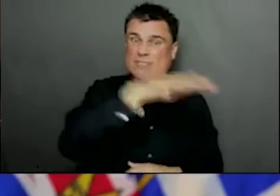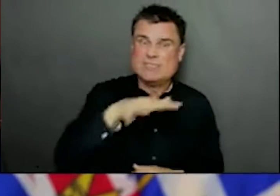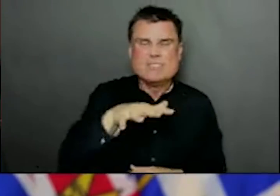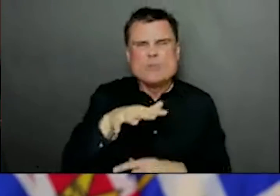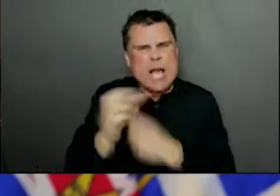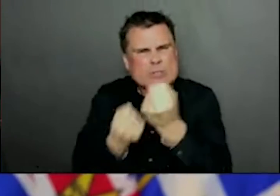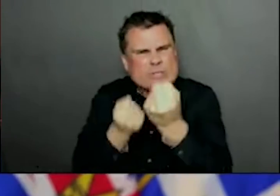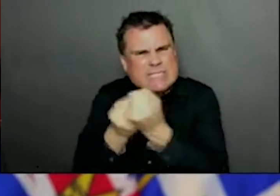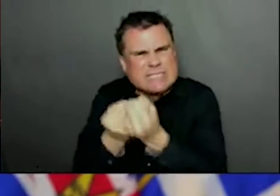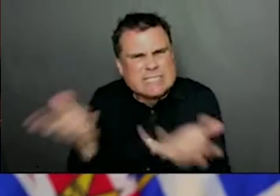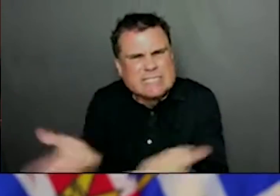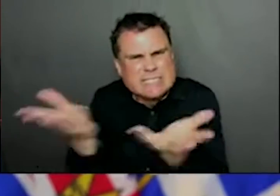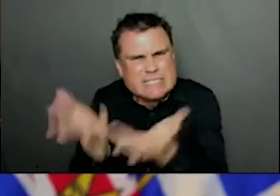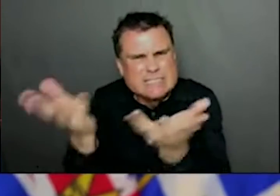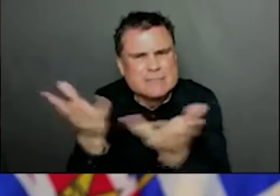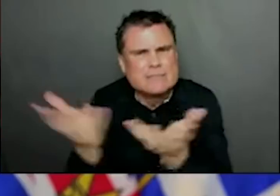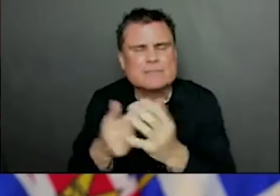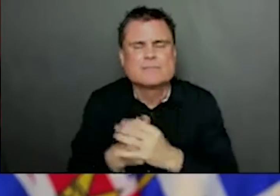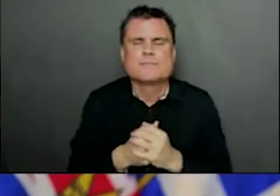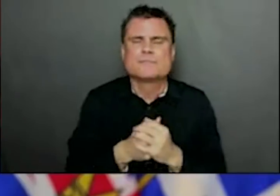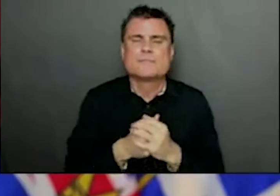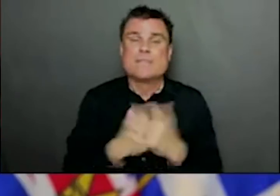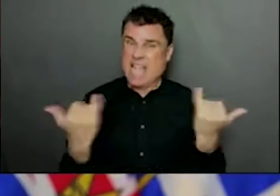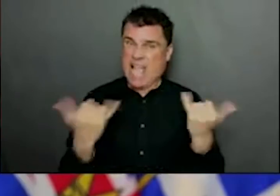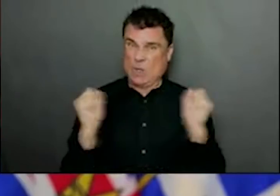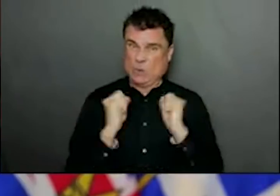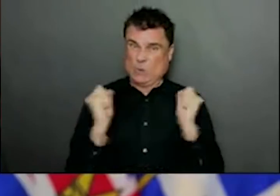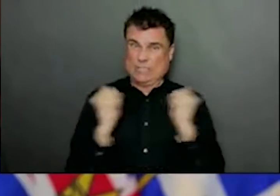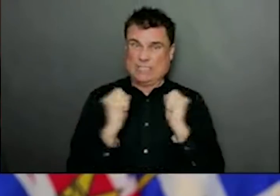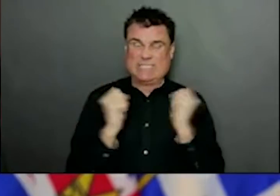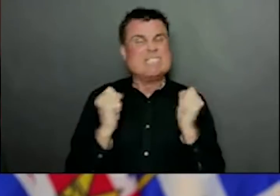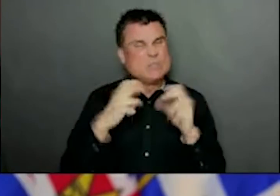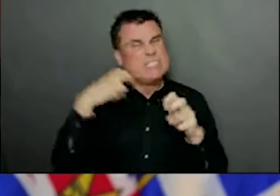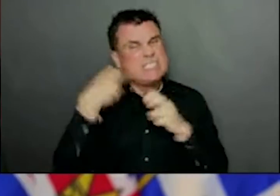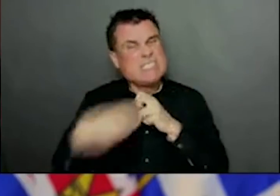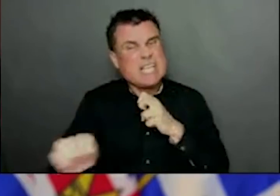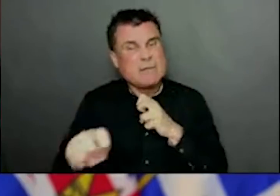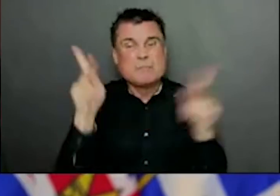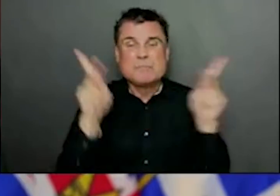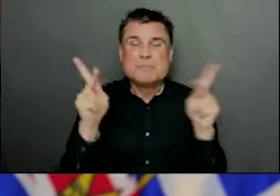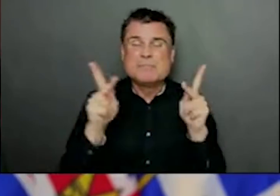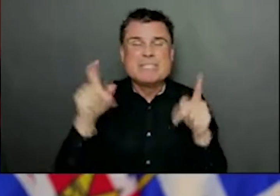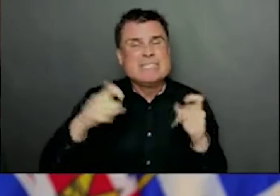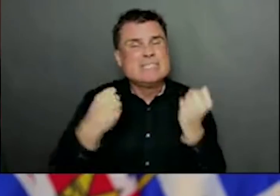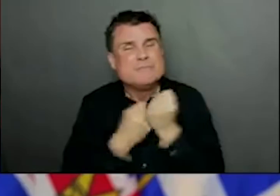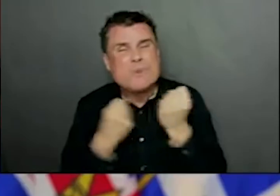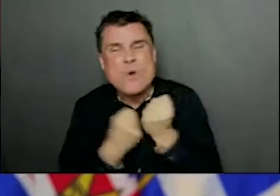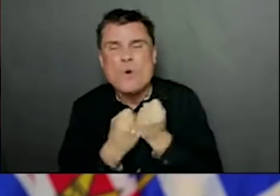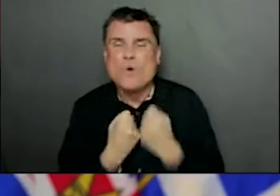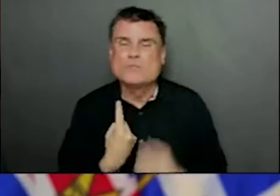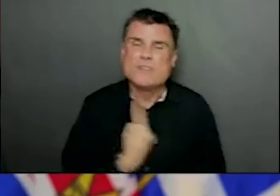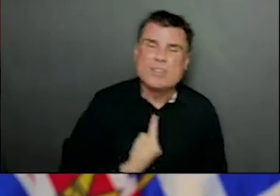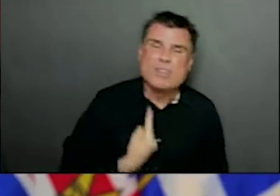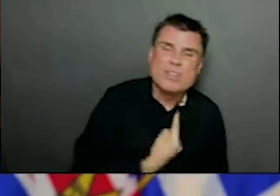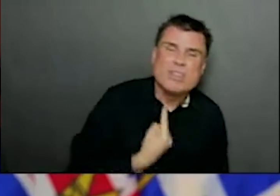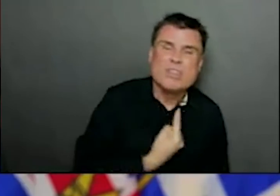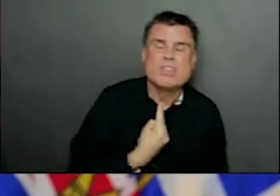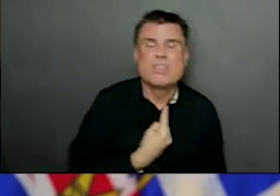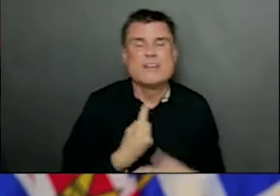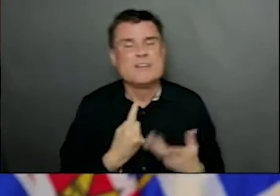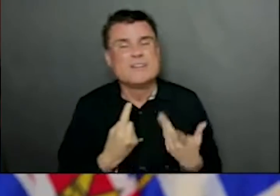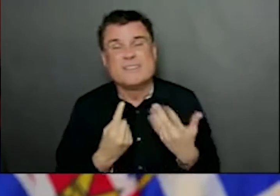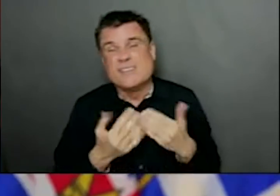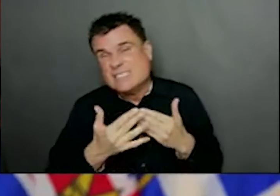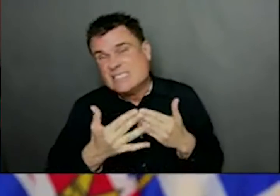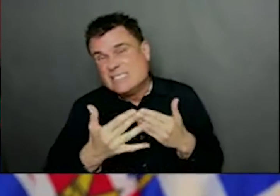that people need support. And we know that it's going to be a while until we can get back to the types of activities that we really want to